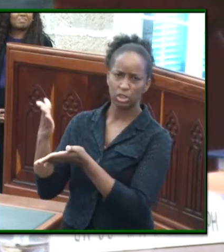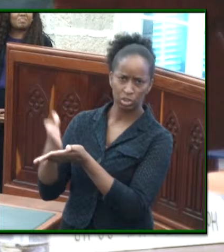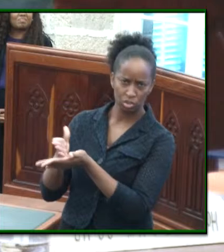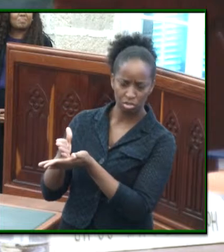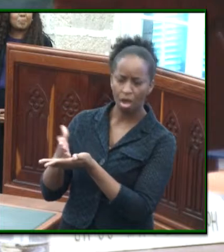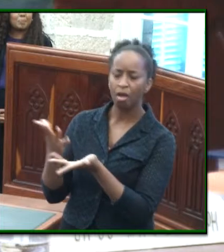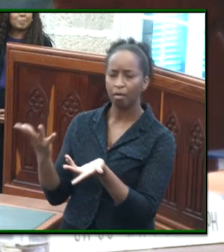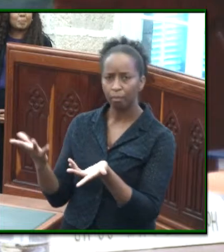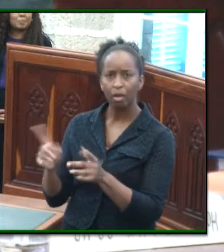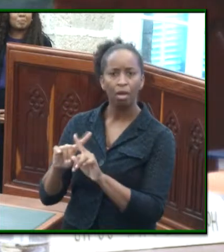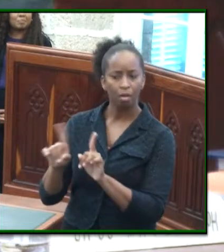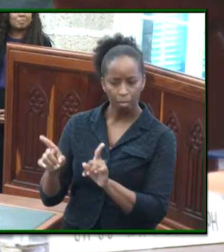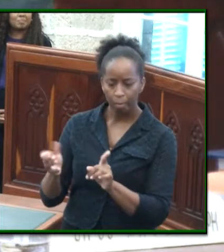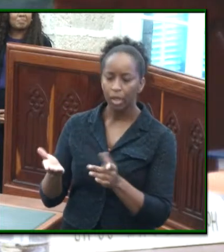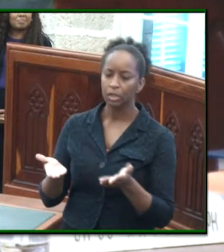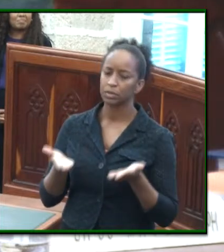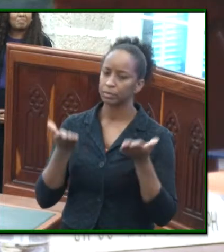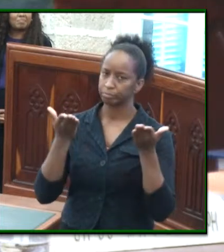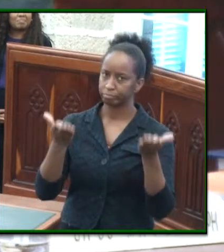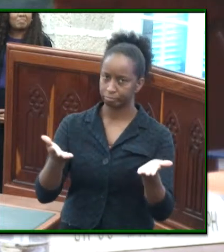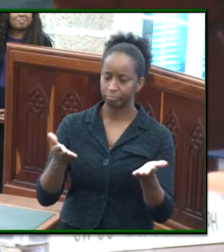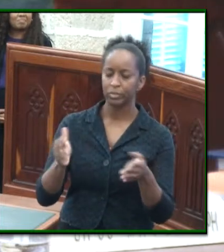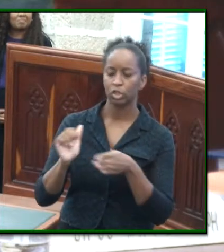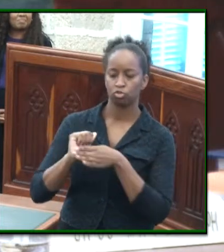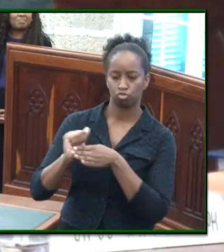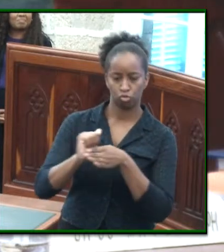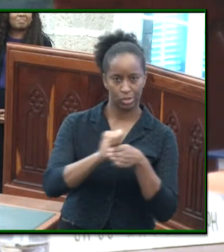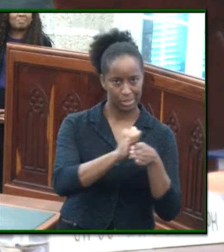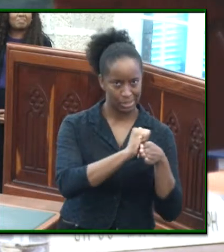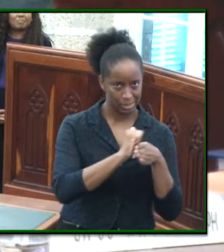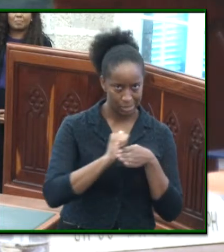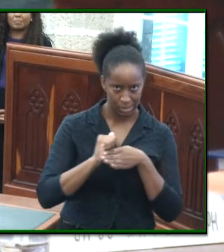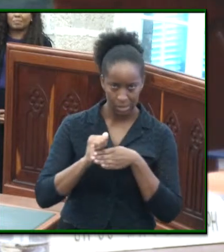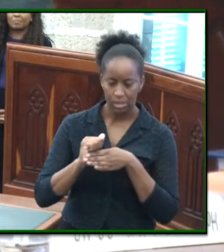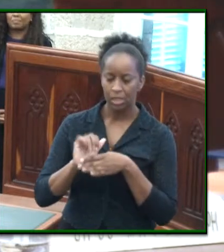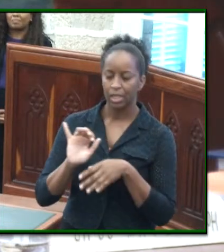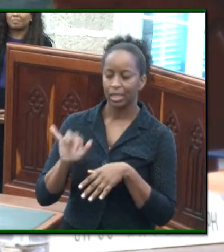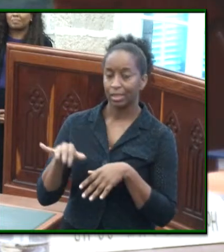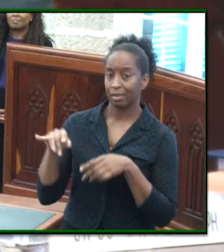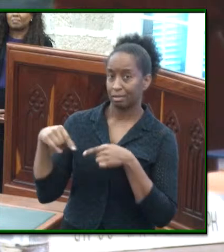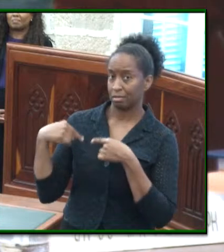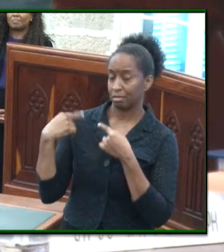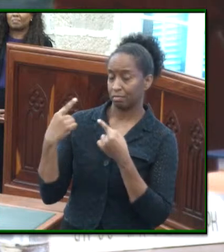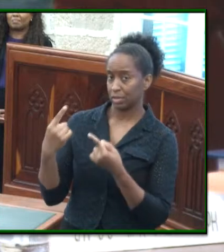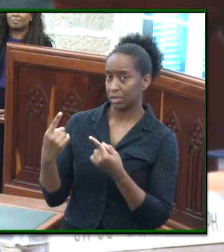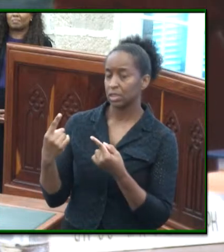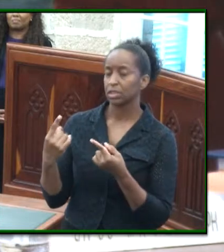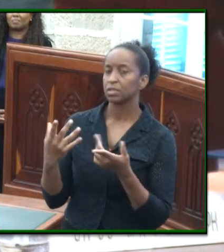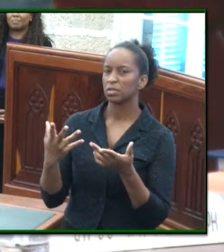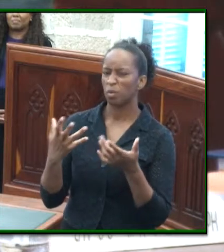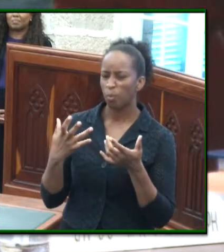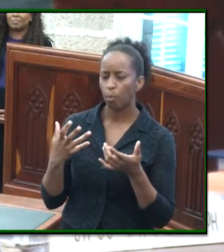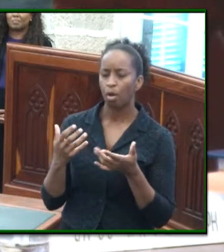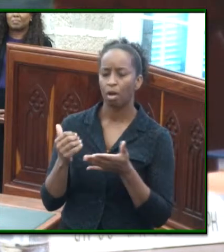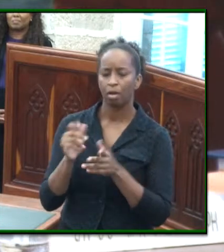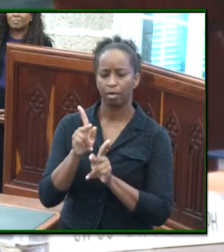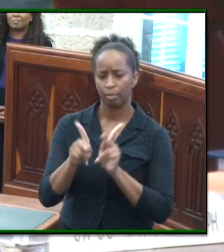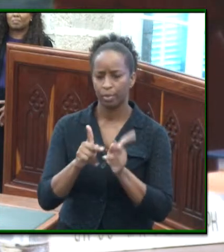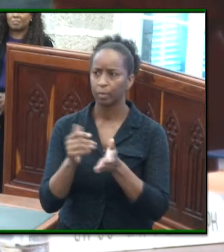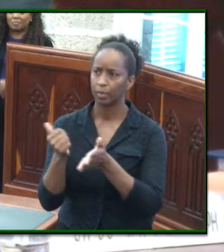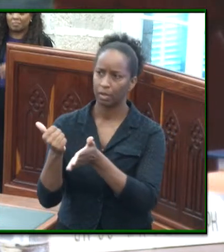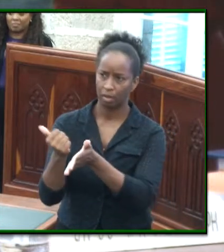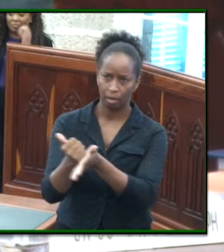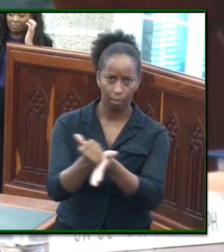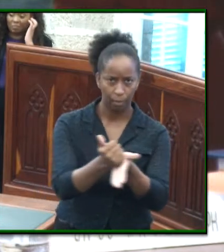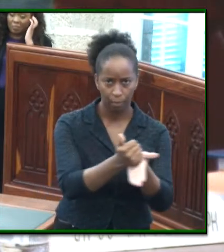opportunities. And that is as a result of a philosophical position that we have taken over the years, that we carry along people, that this is not